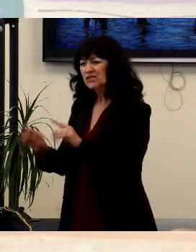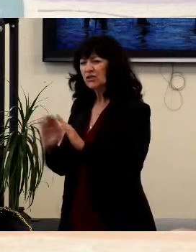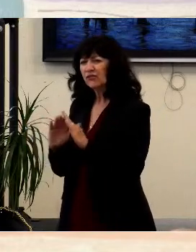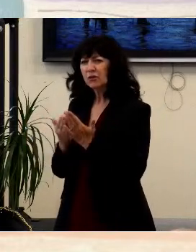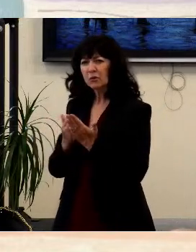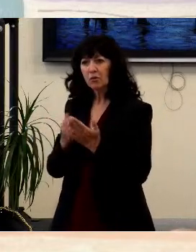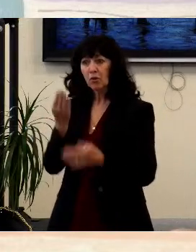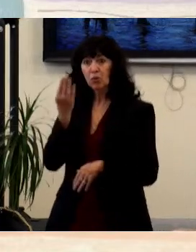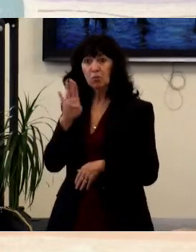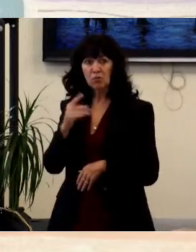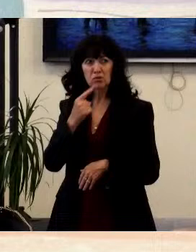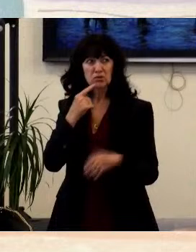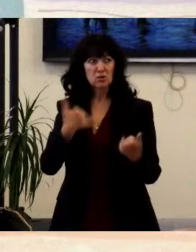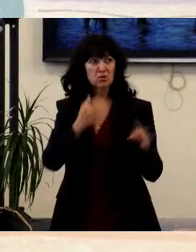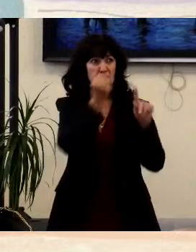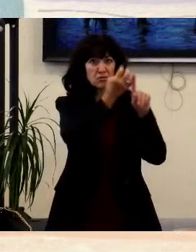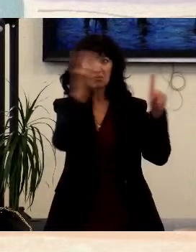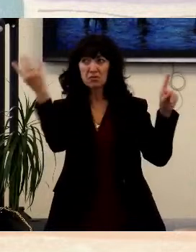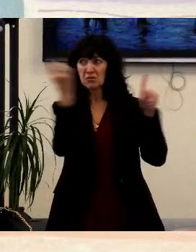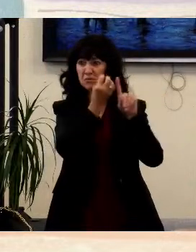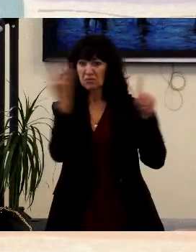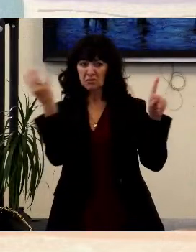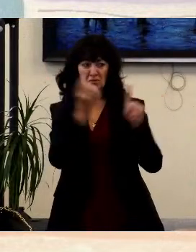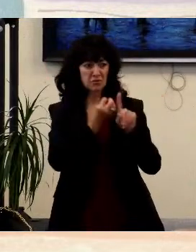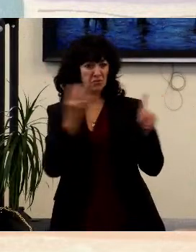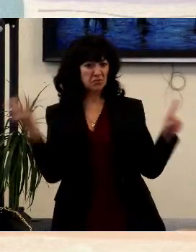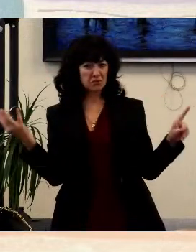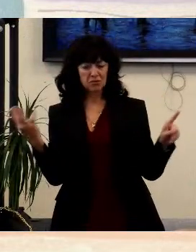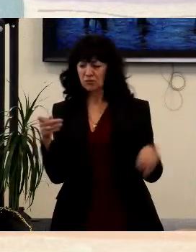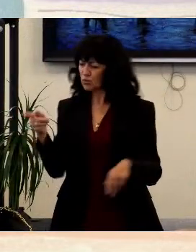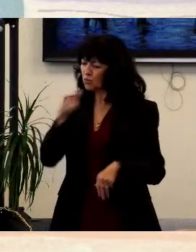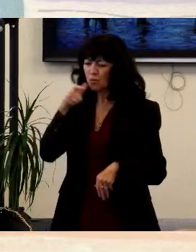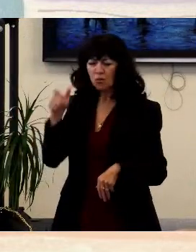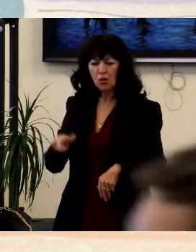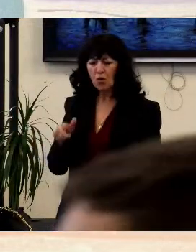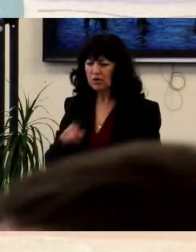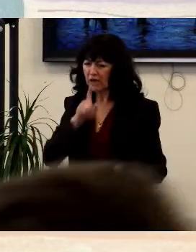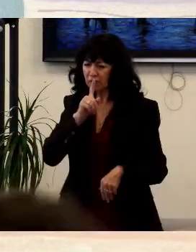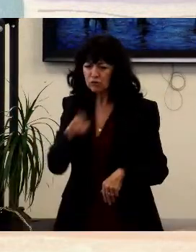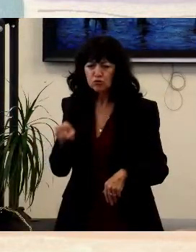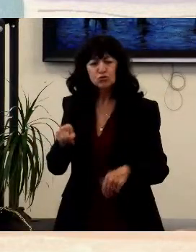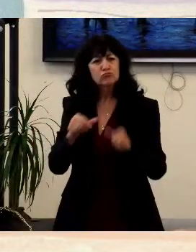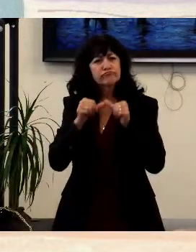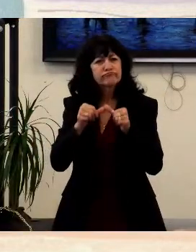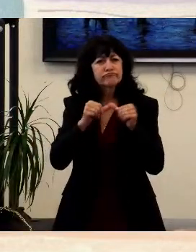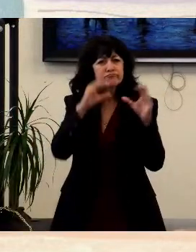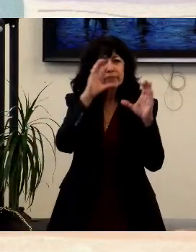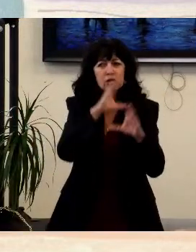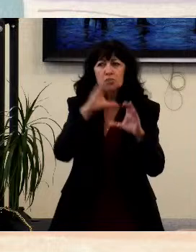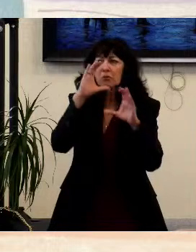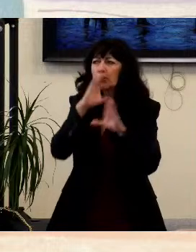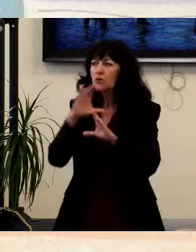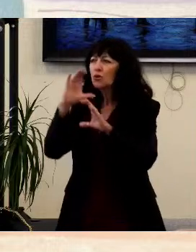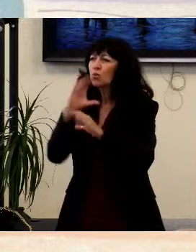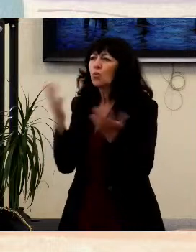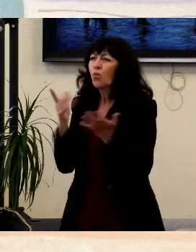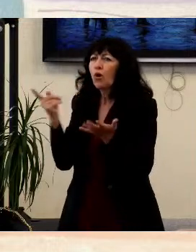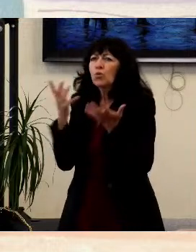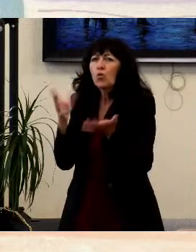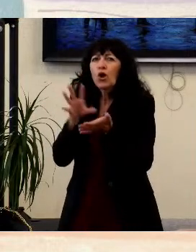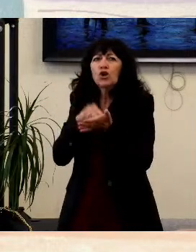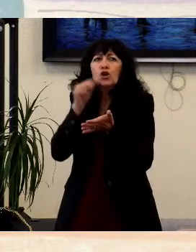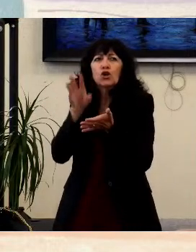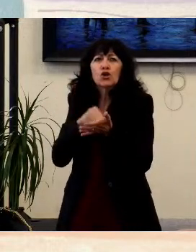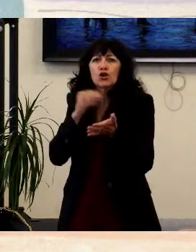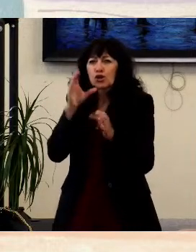don't end. Rock pats Blue's hand. You don't have to be sure. Just keep looking to learn what you're looking for. We can